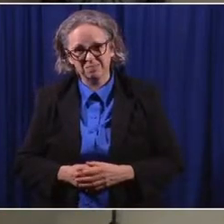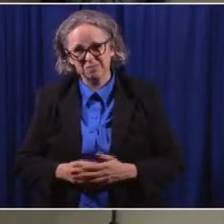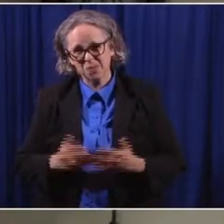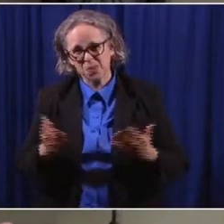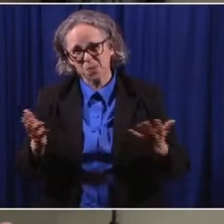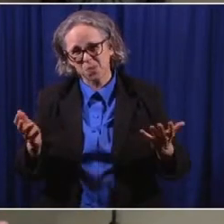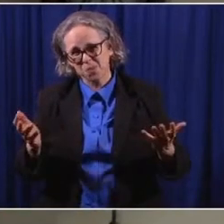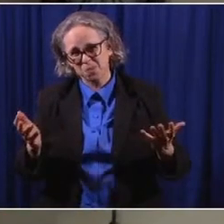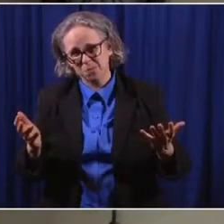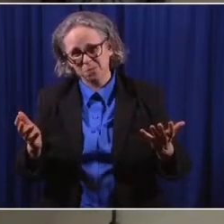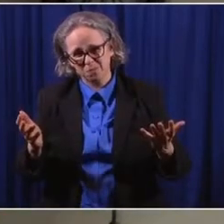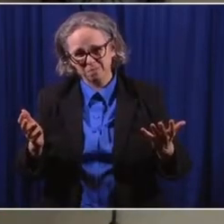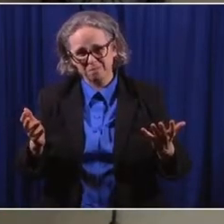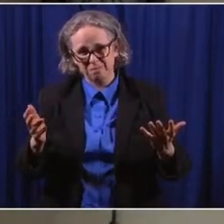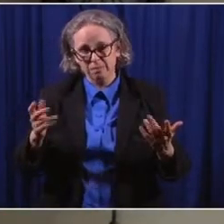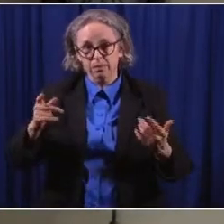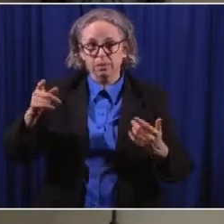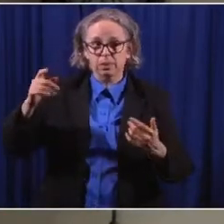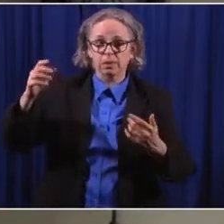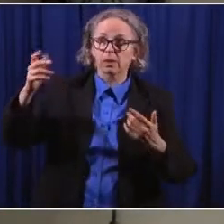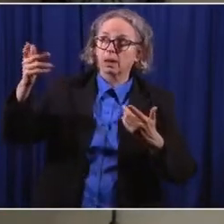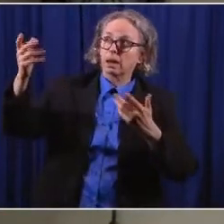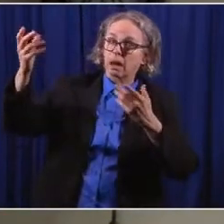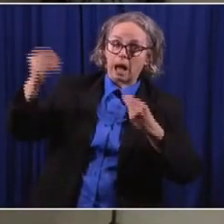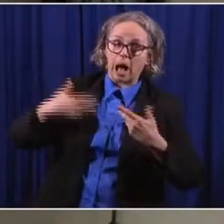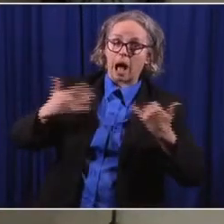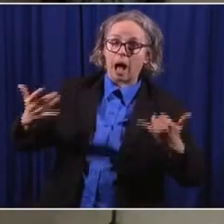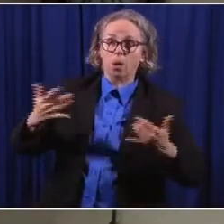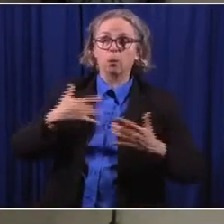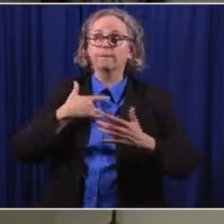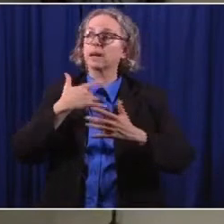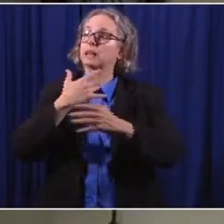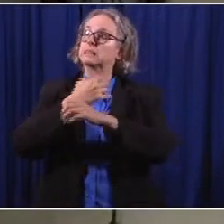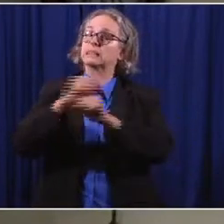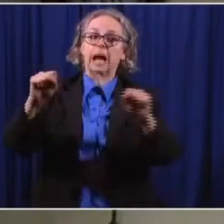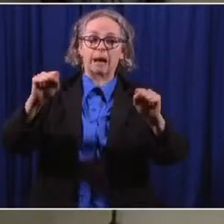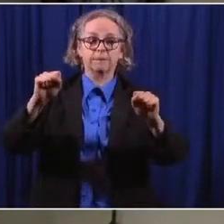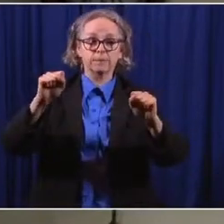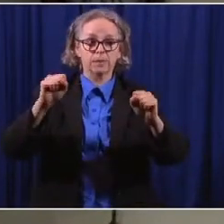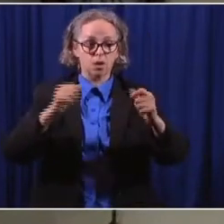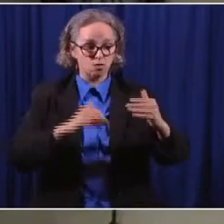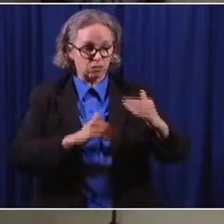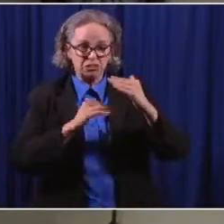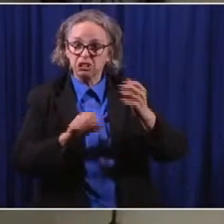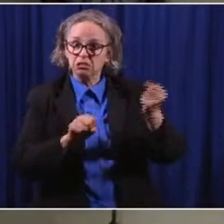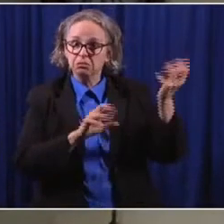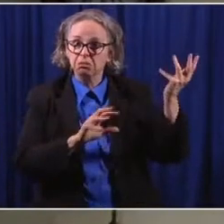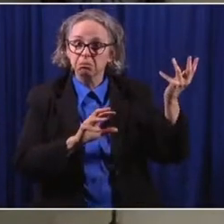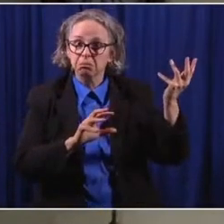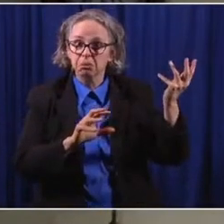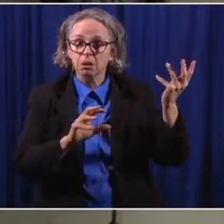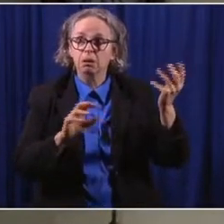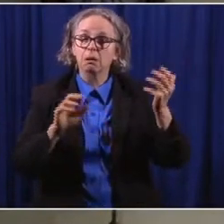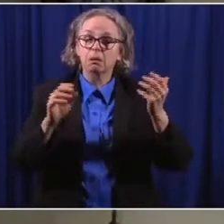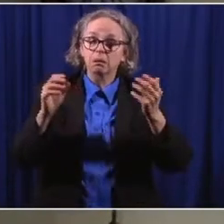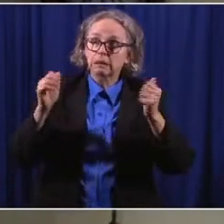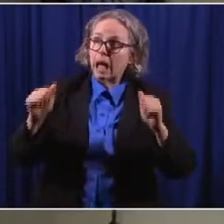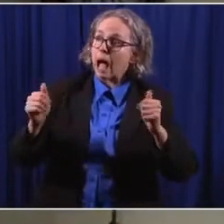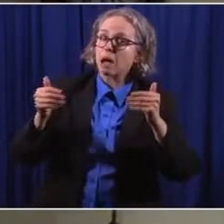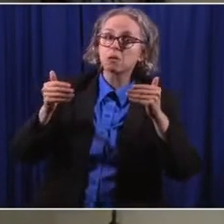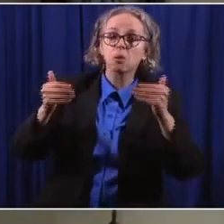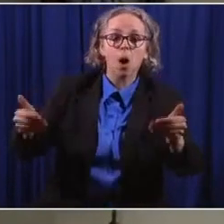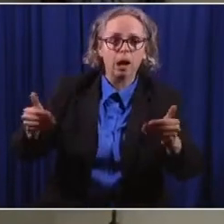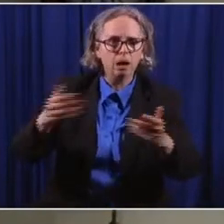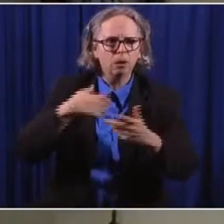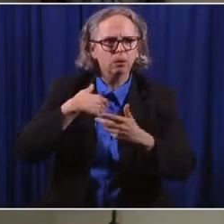on. But I am not going to stand up here and take off restrictions or signal to the people of Ohio that this battle is over when I know it is not